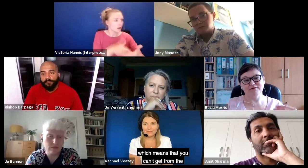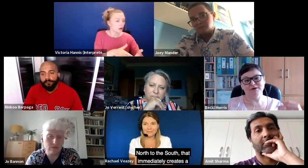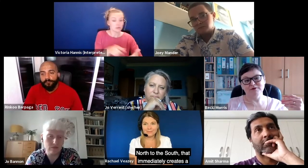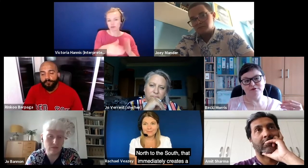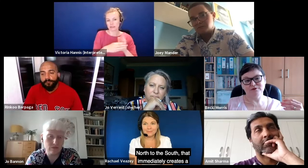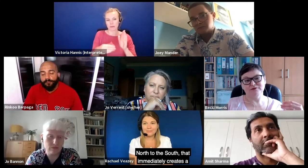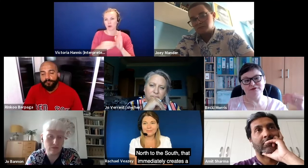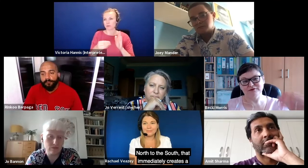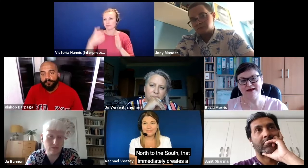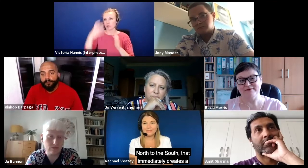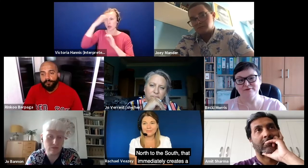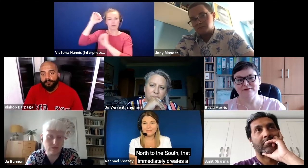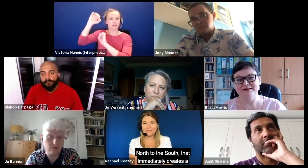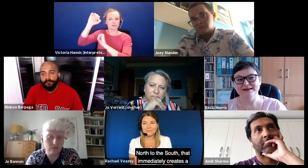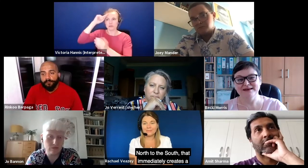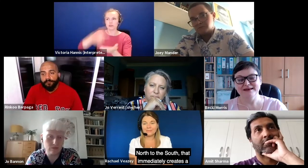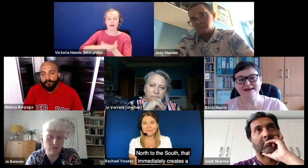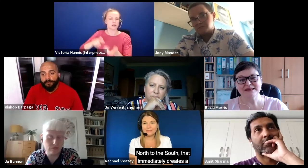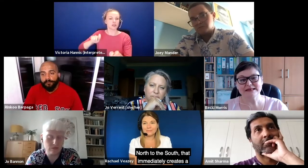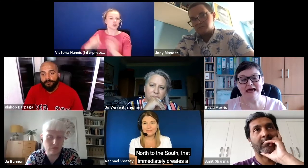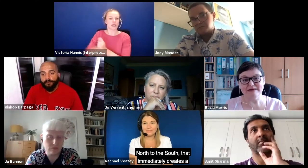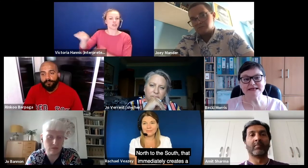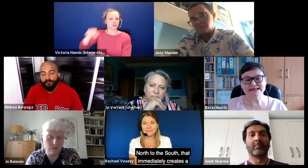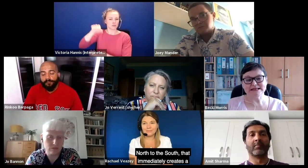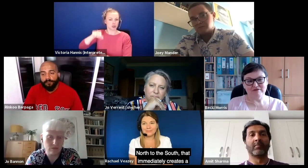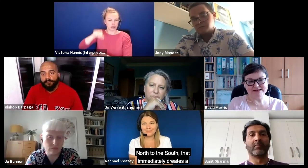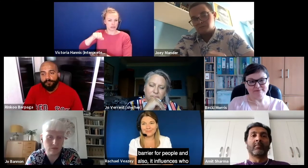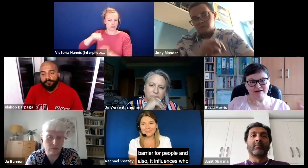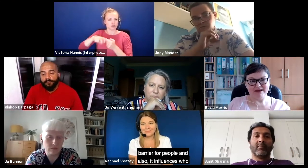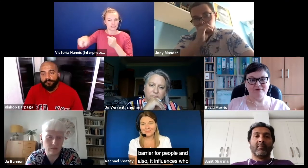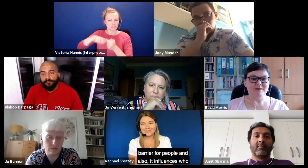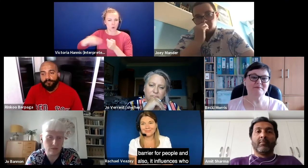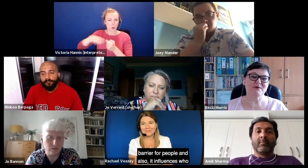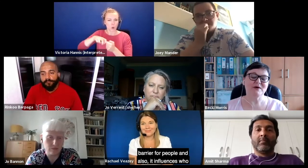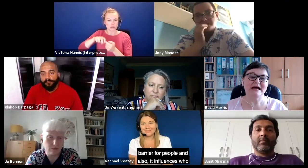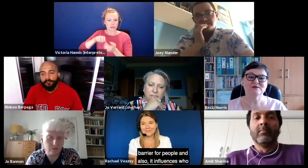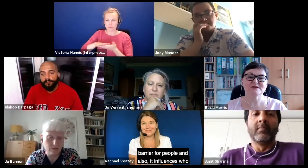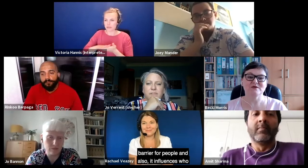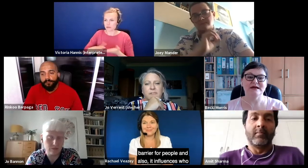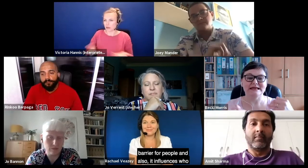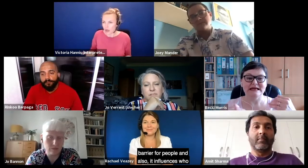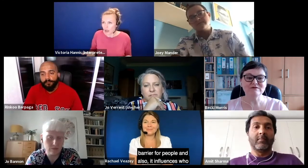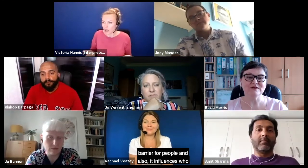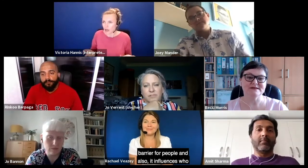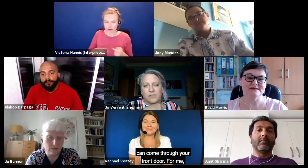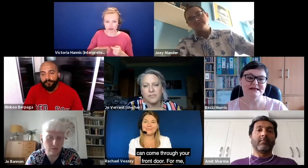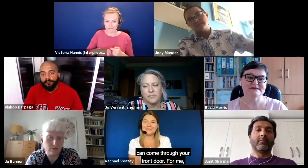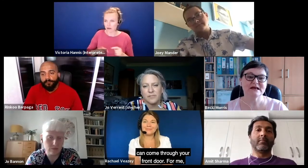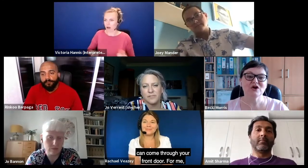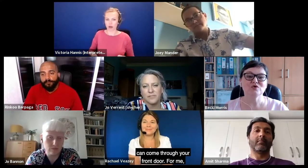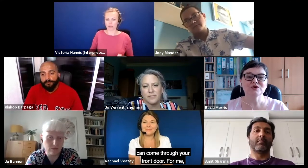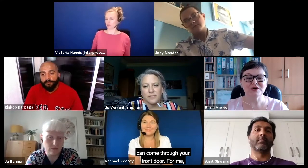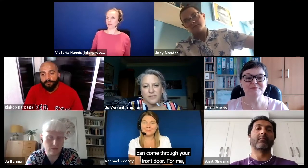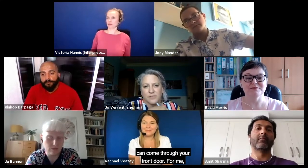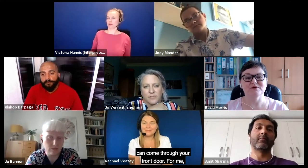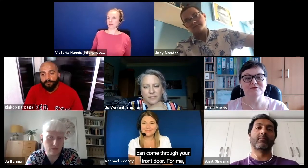get from the north to the south, that immediately creates a barrier for people, and also it influences